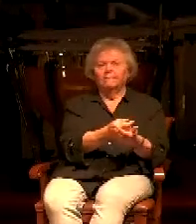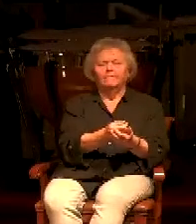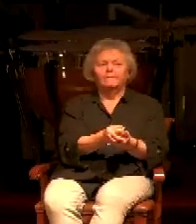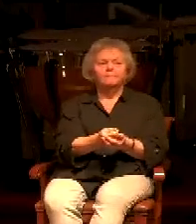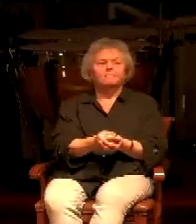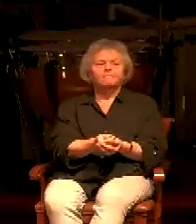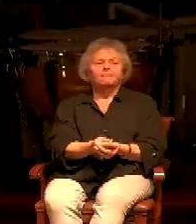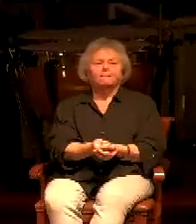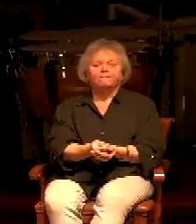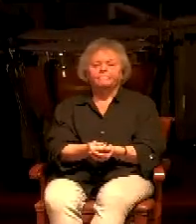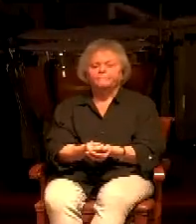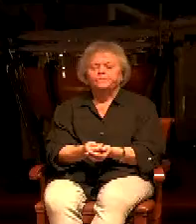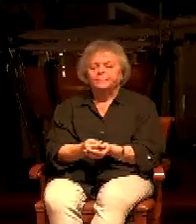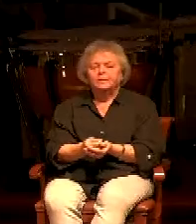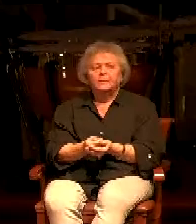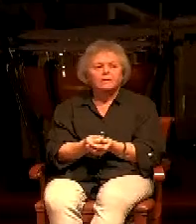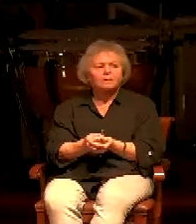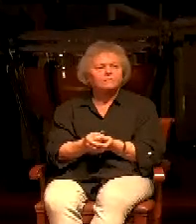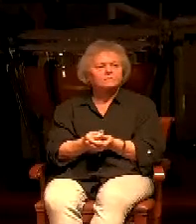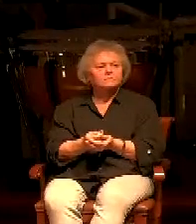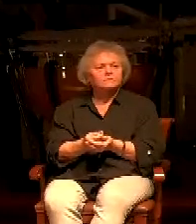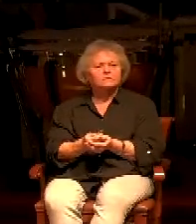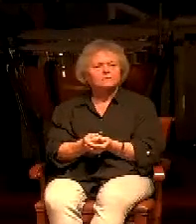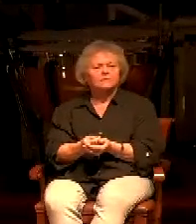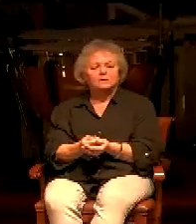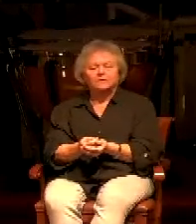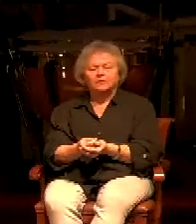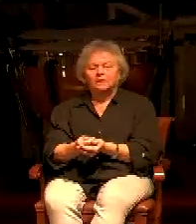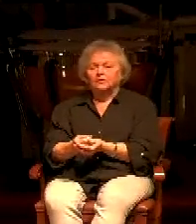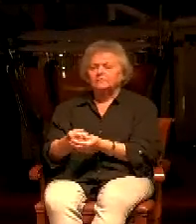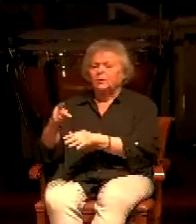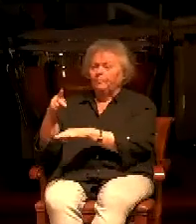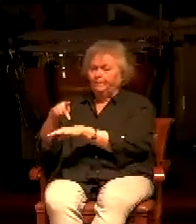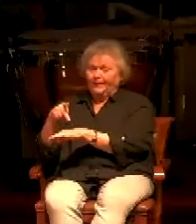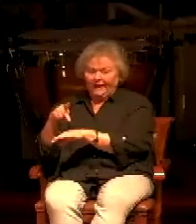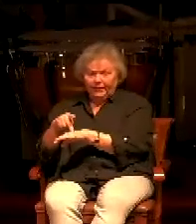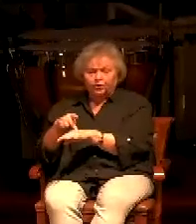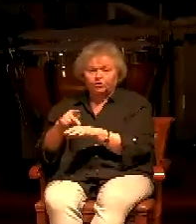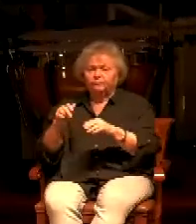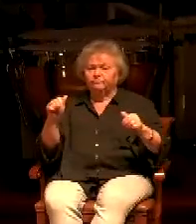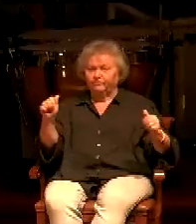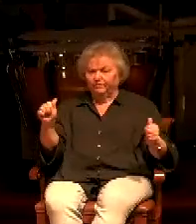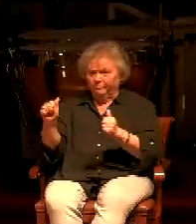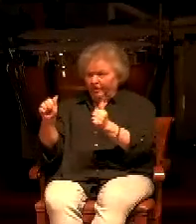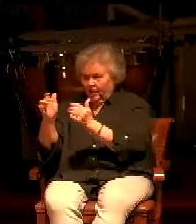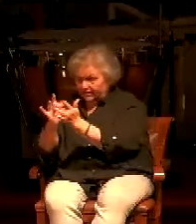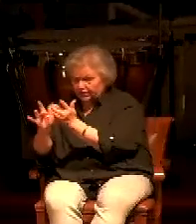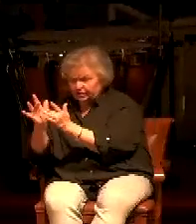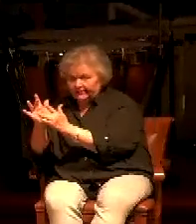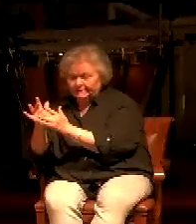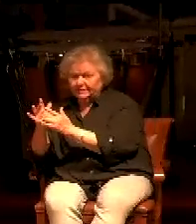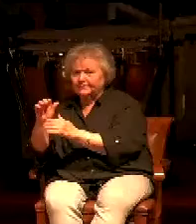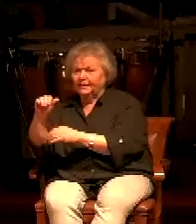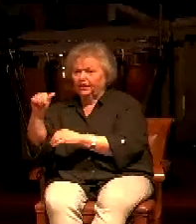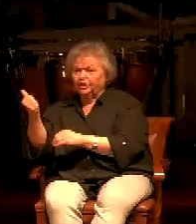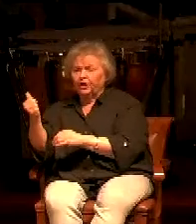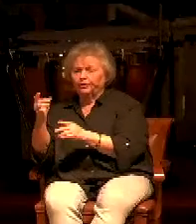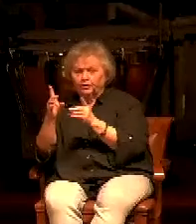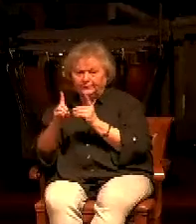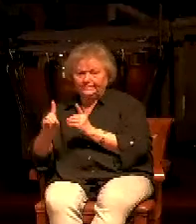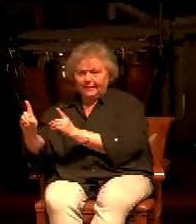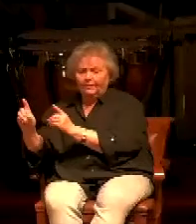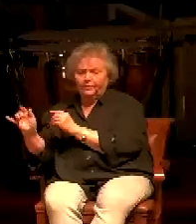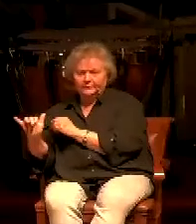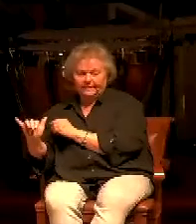there. In verse 15, it says, Simon Peter followed Jesus, and so did another disciple. The Gospel of Matthew will tell us that